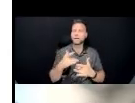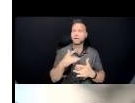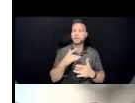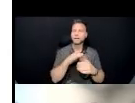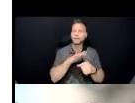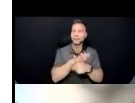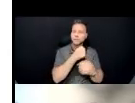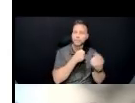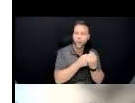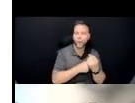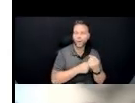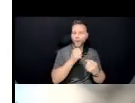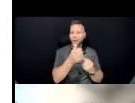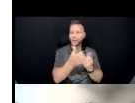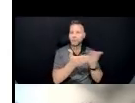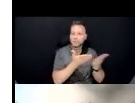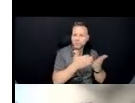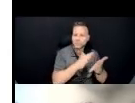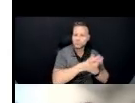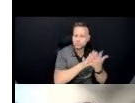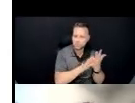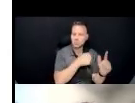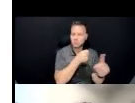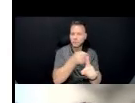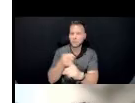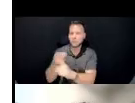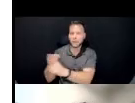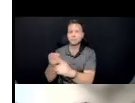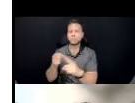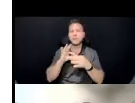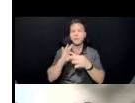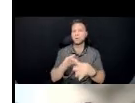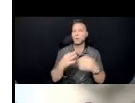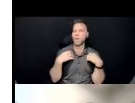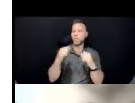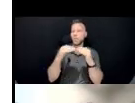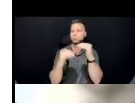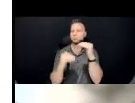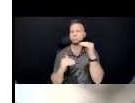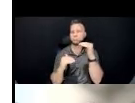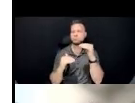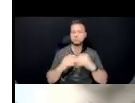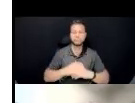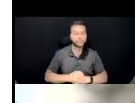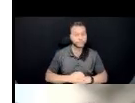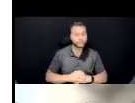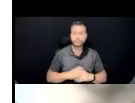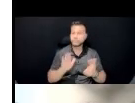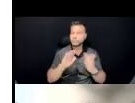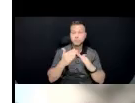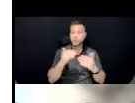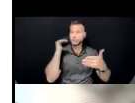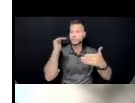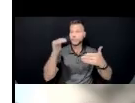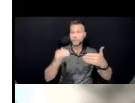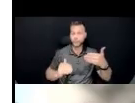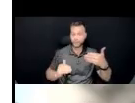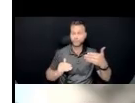systems and also most impacted by health inequities. The communities are listed here